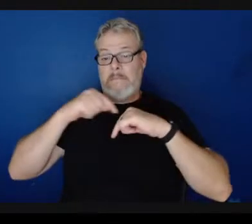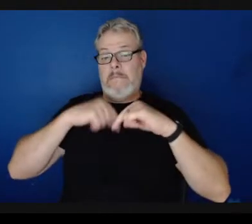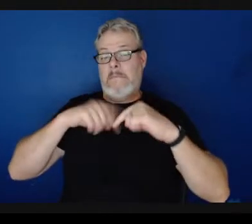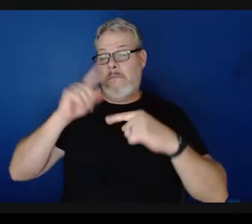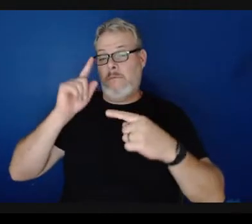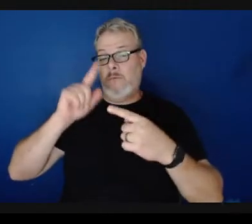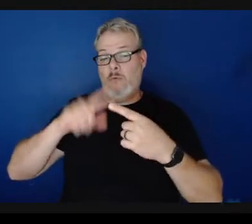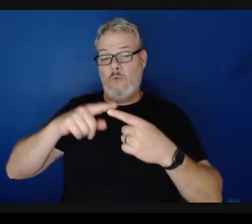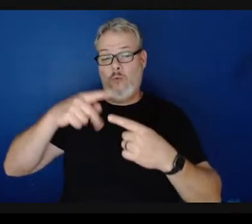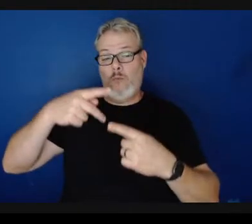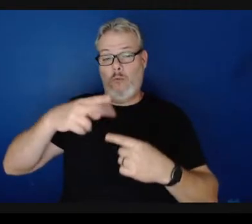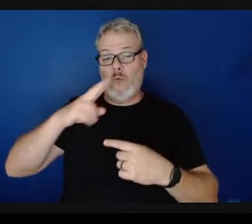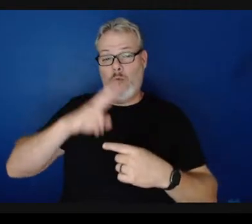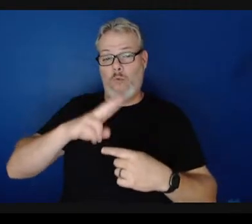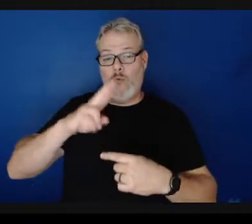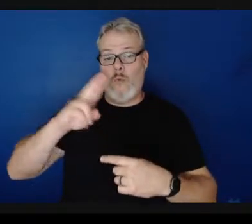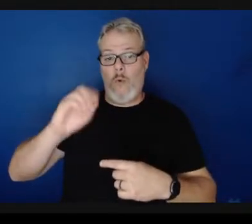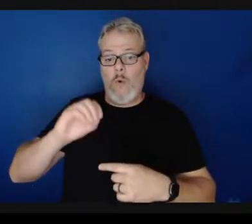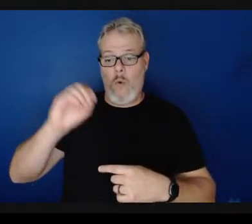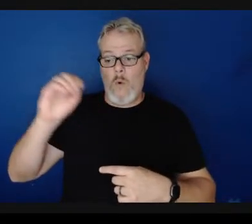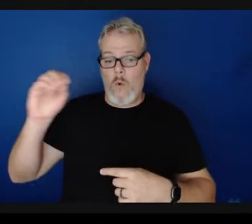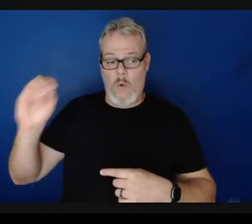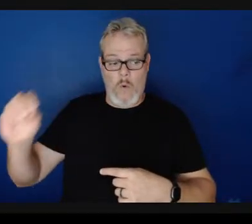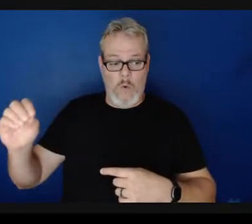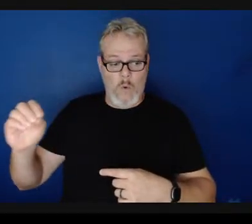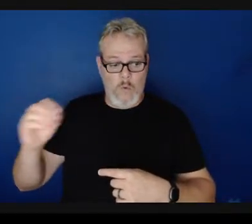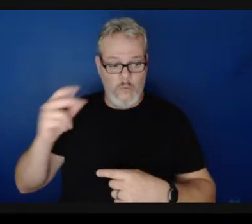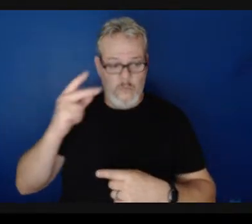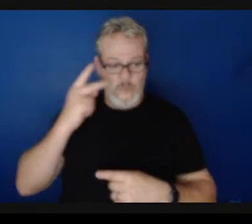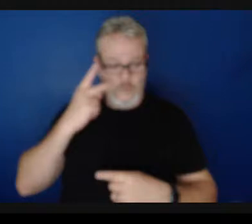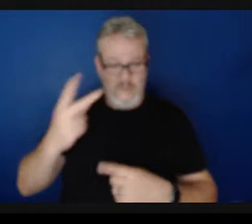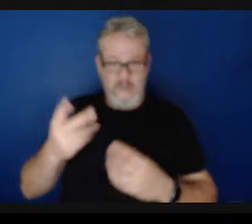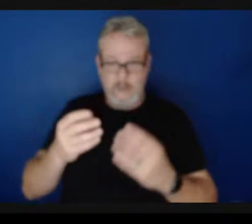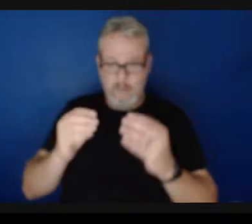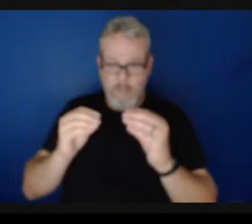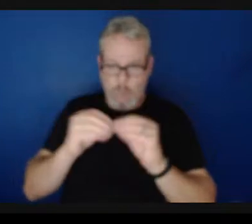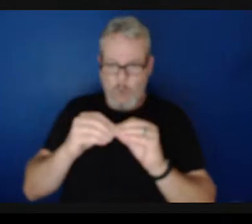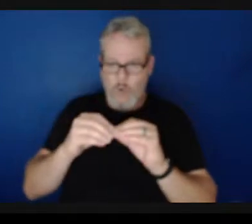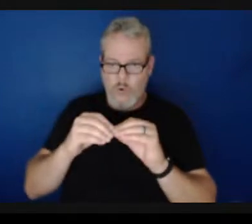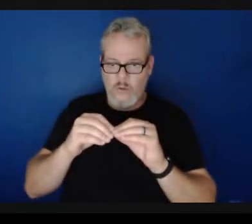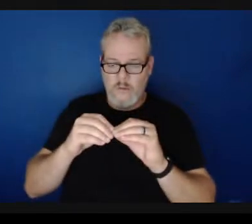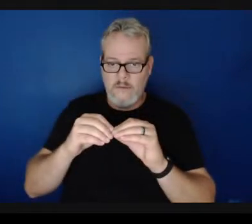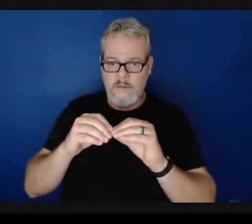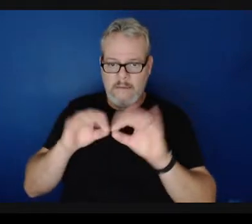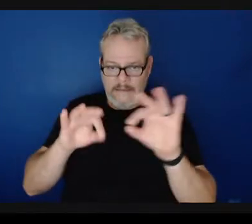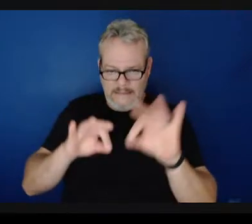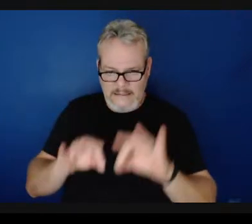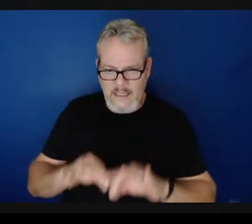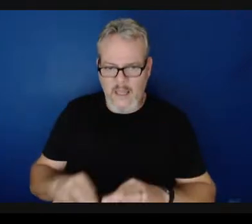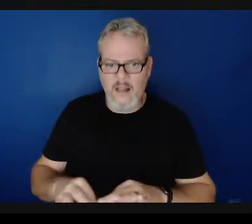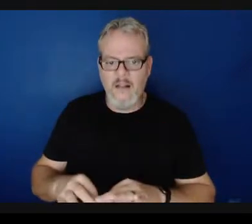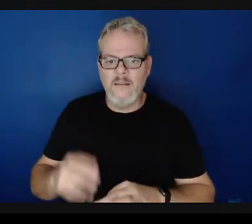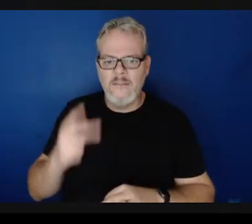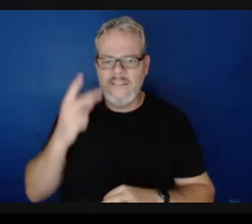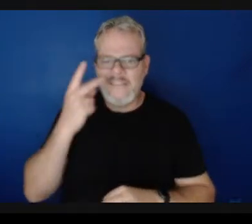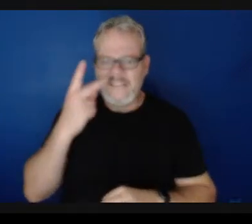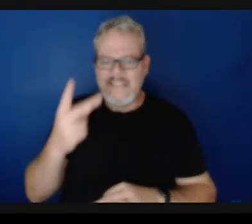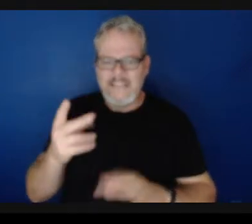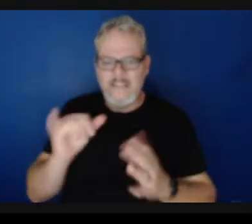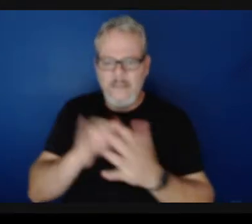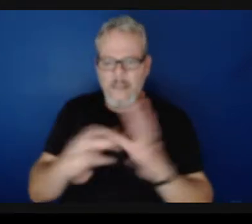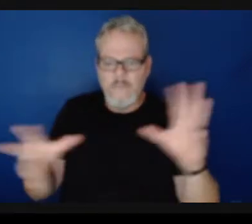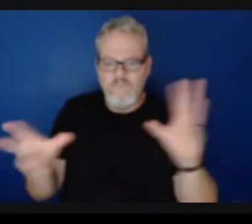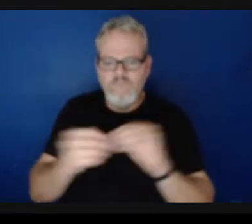site updated to now. And there in more detail, you can see there's that part of the 2-year decrease